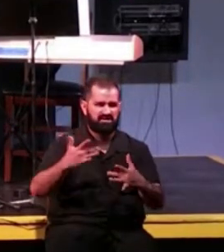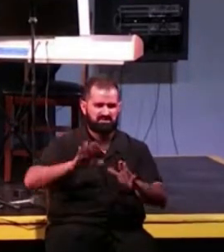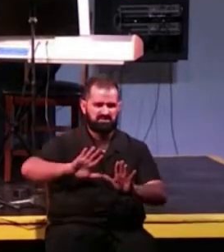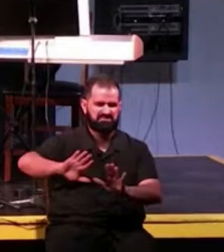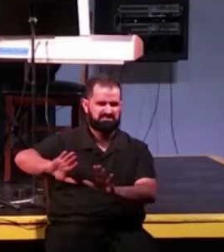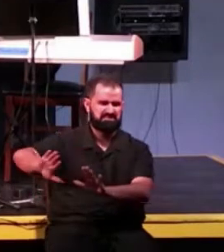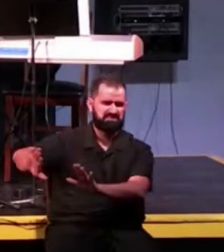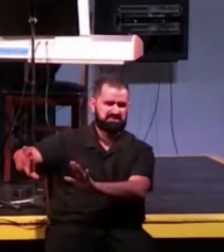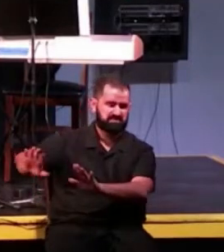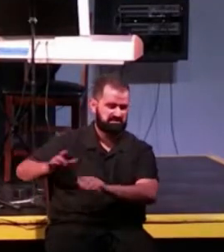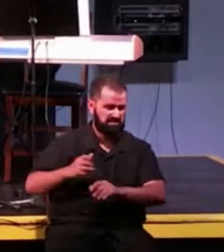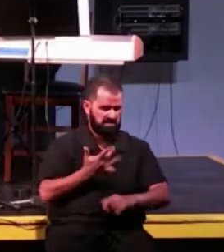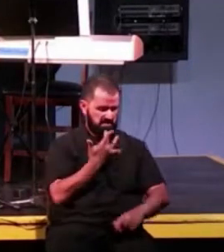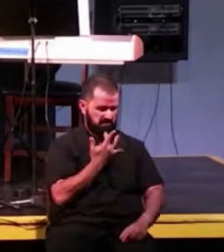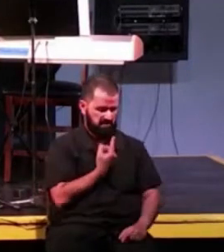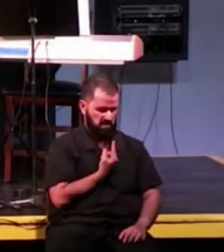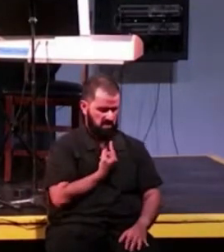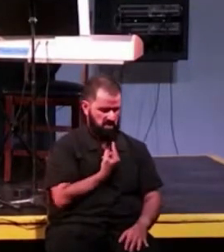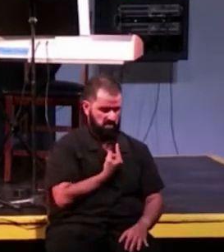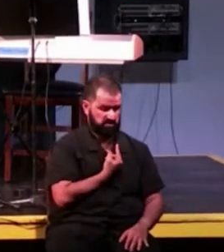away.